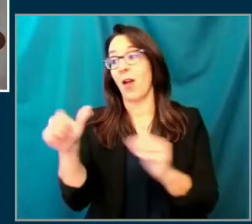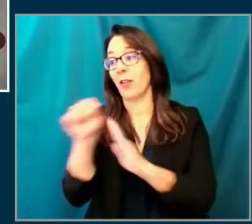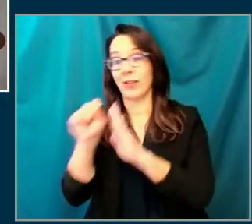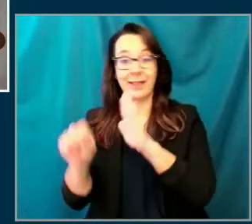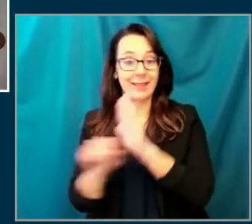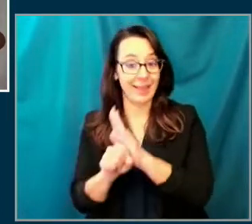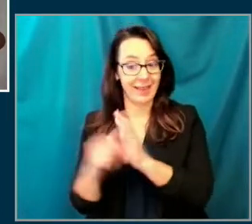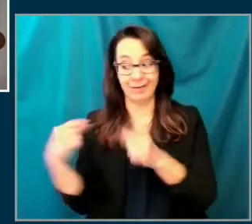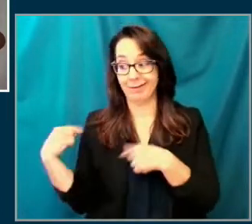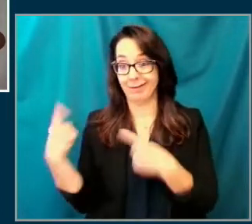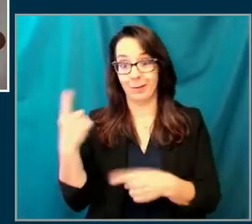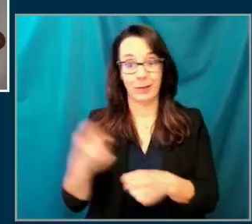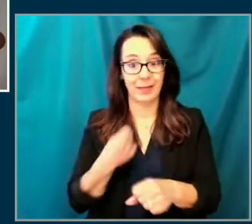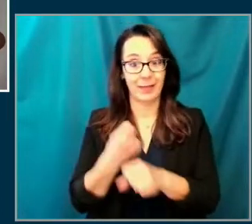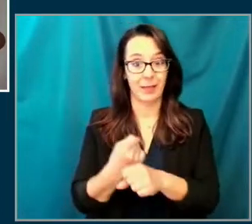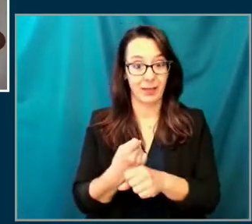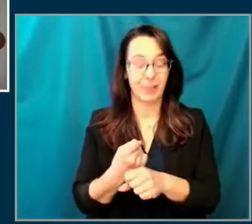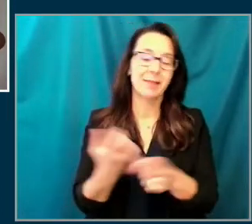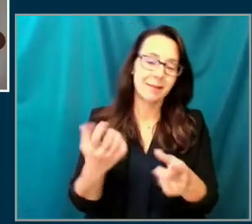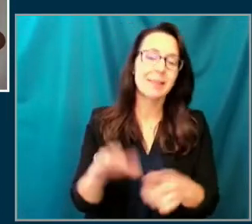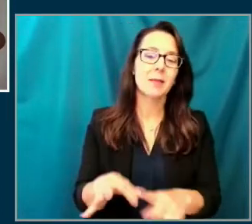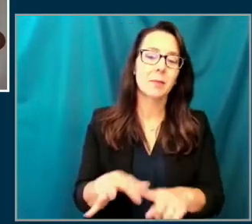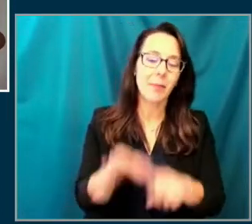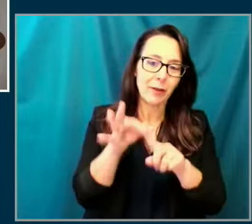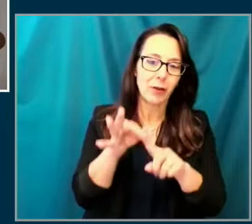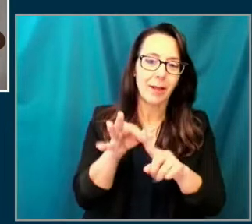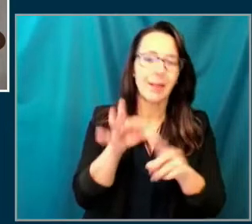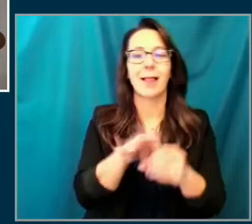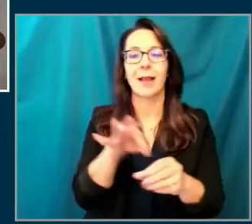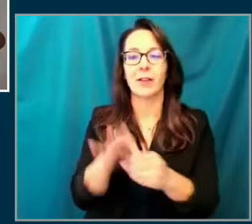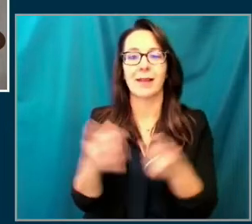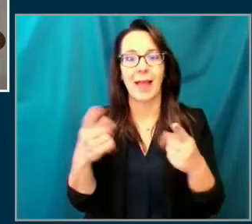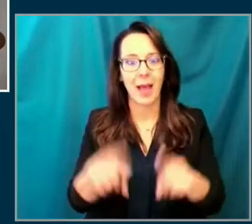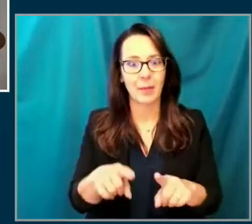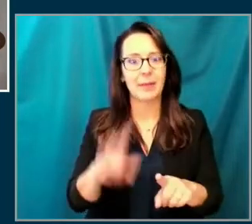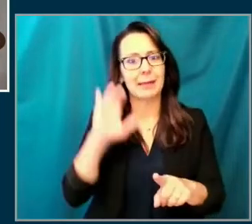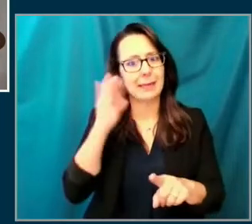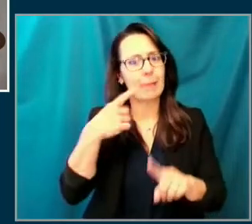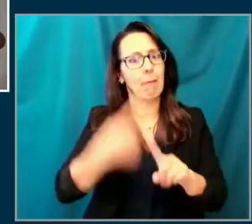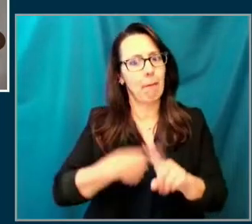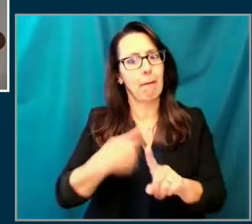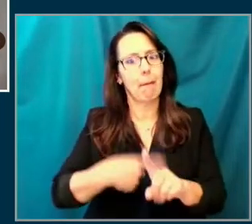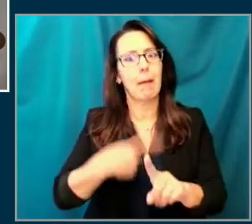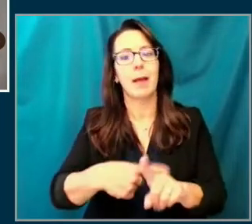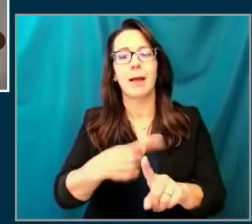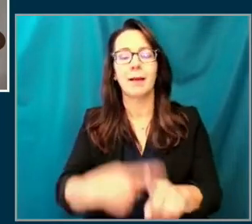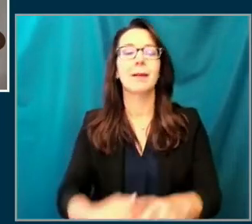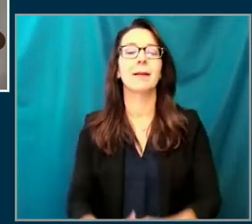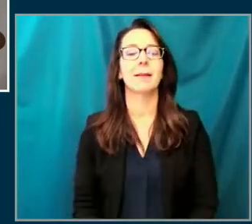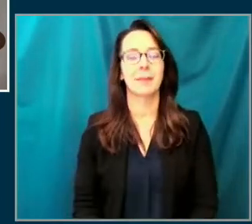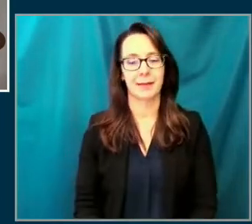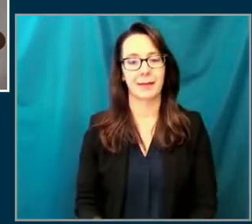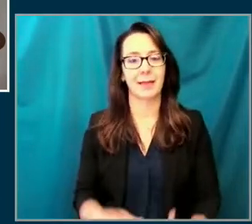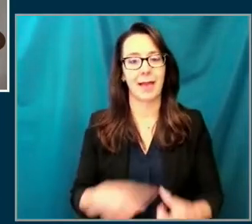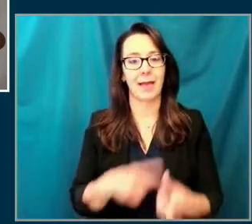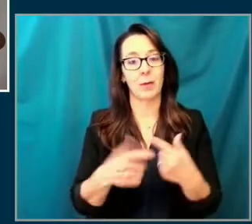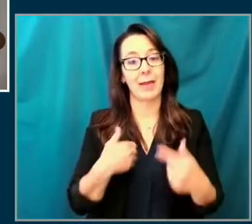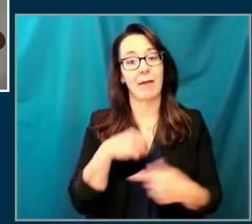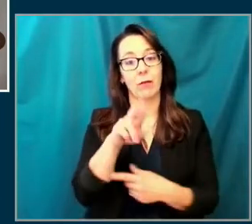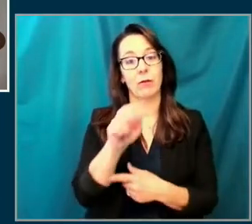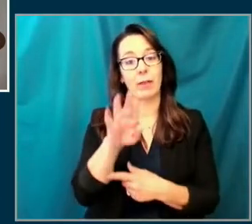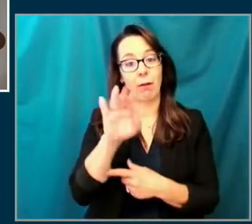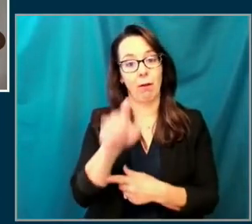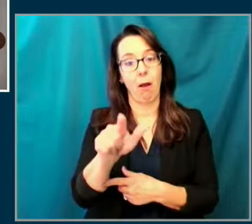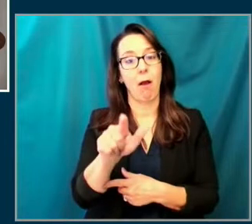of special elections that have happened month after month after month. And then, of course, we were confronted with the recall election against our own